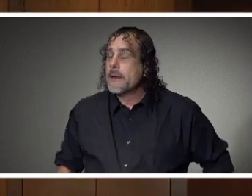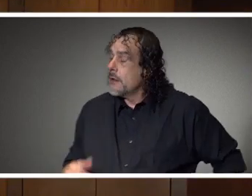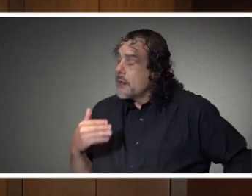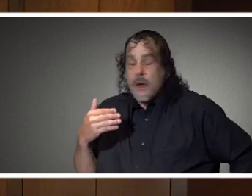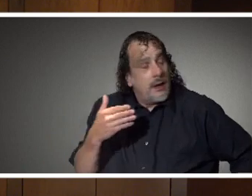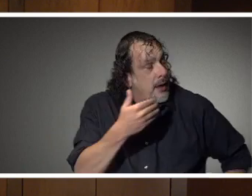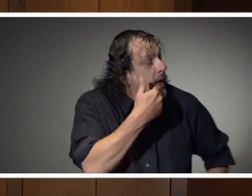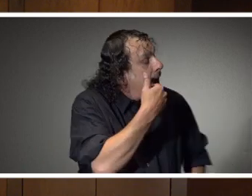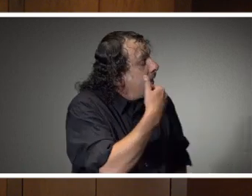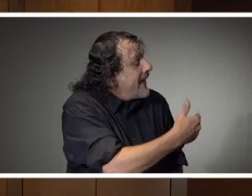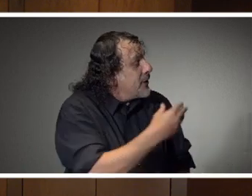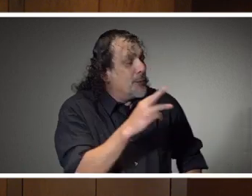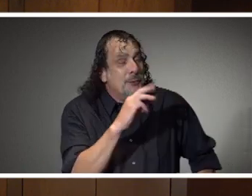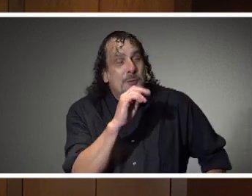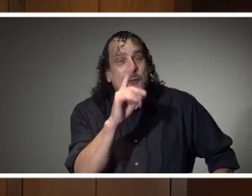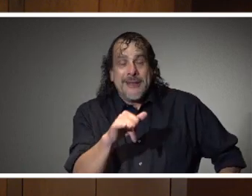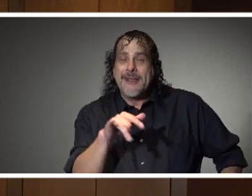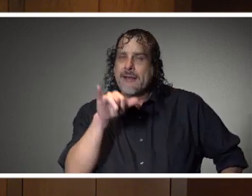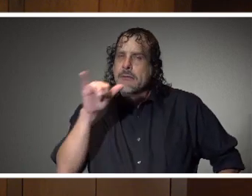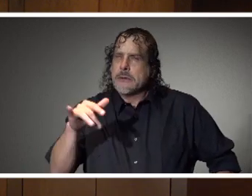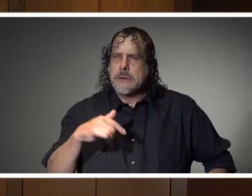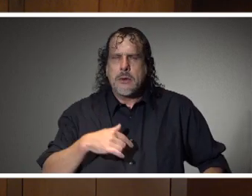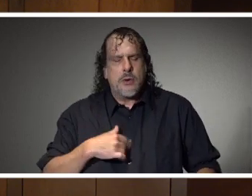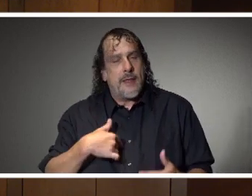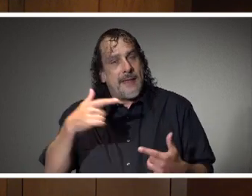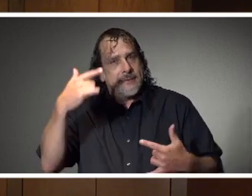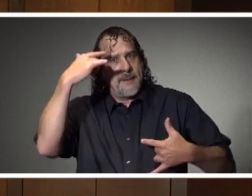Thank you, Wendy. That's again